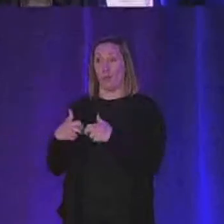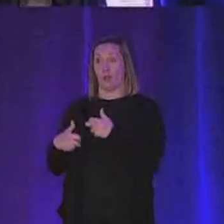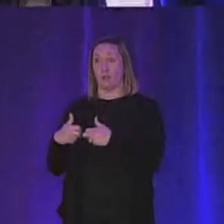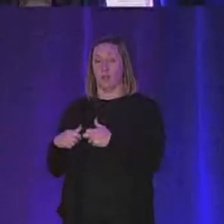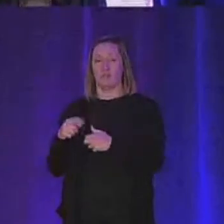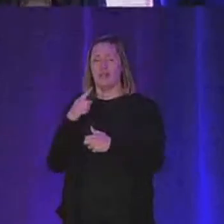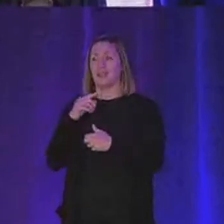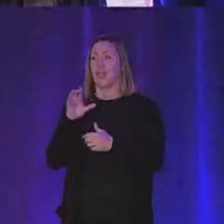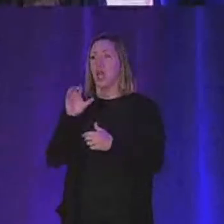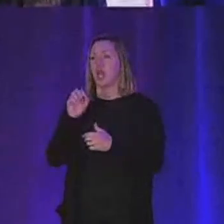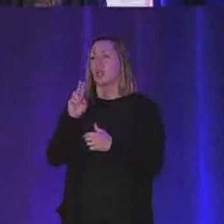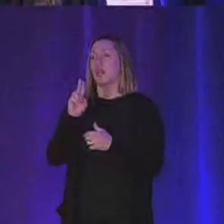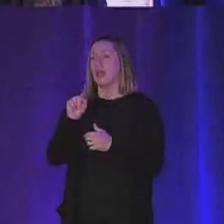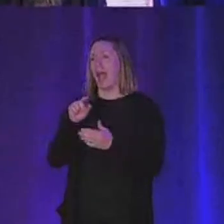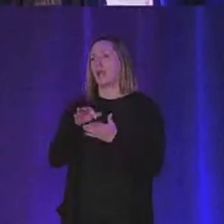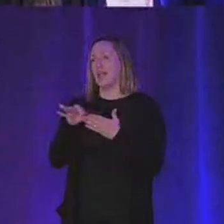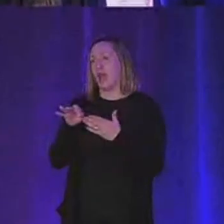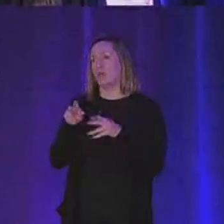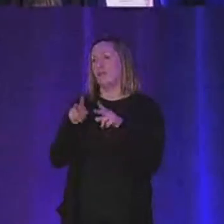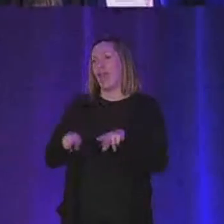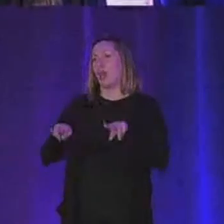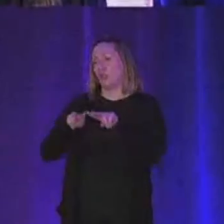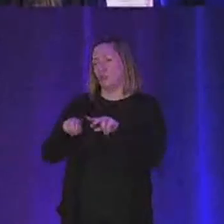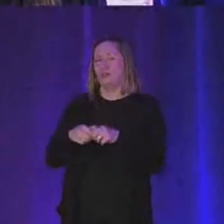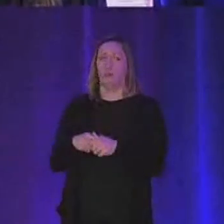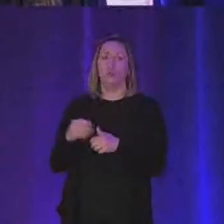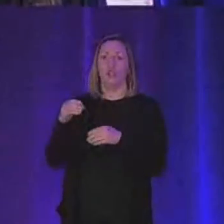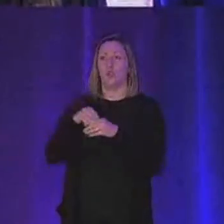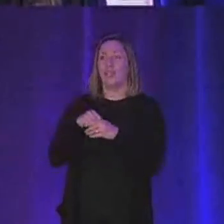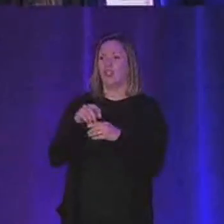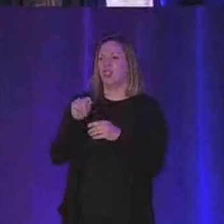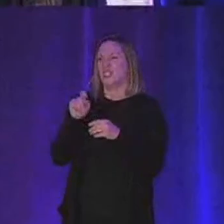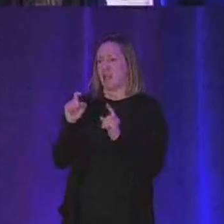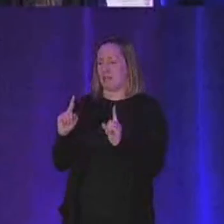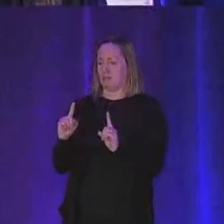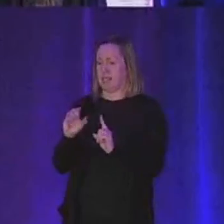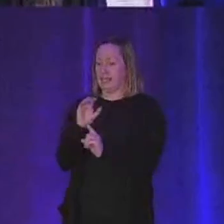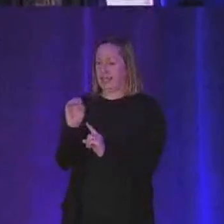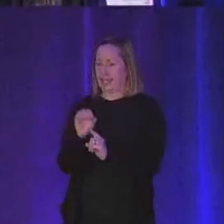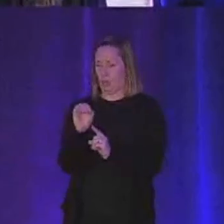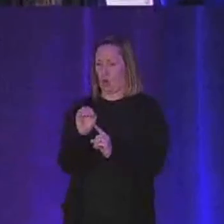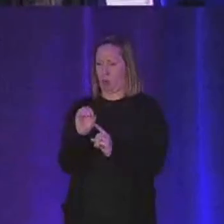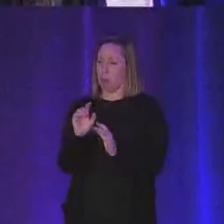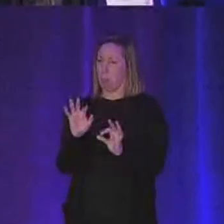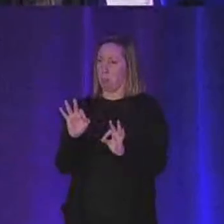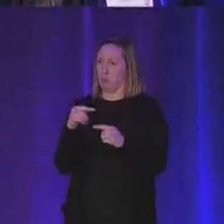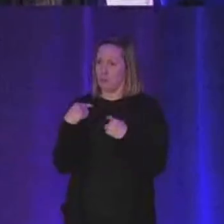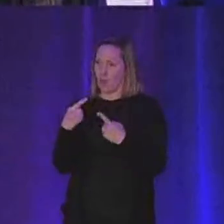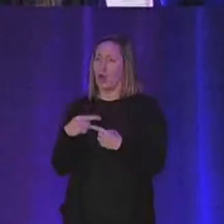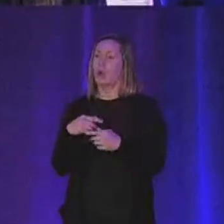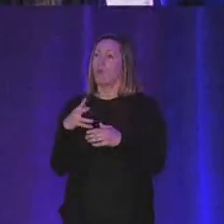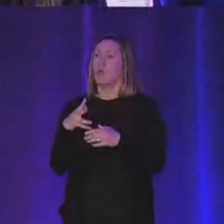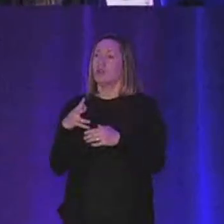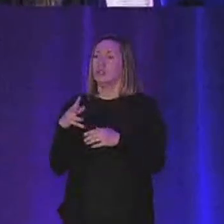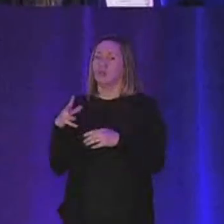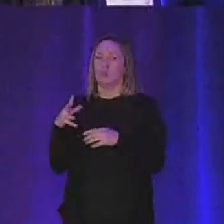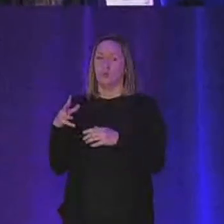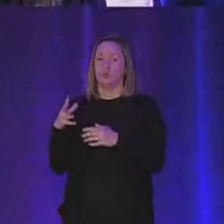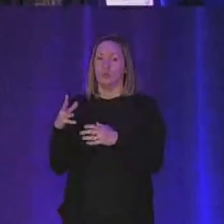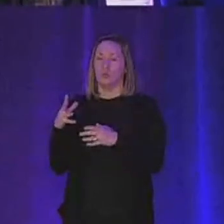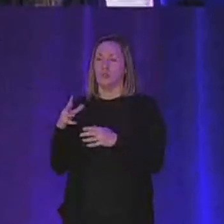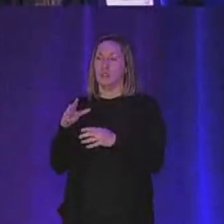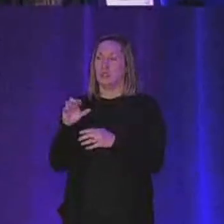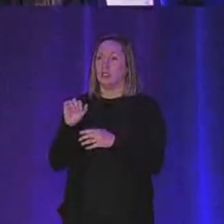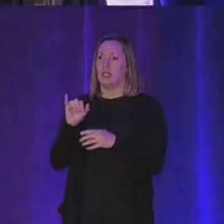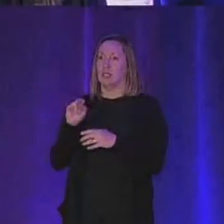count value here, and we'll do inner text is 0. Looking good so far. So what we want to do is increment this thing. So